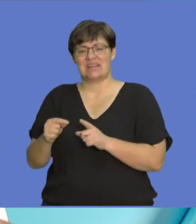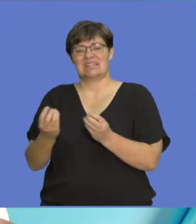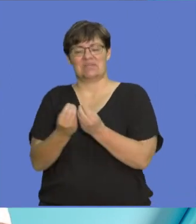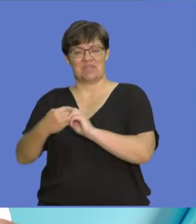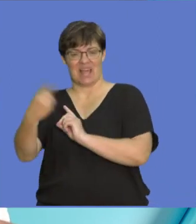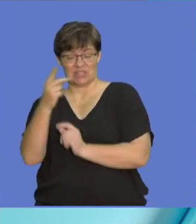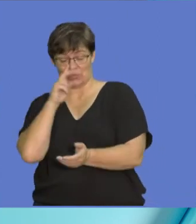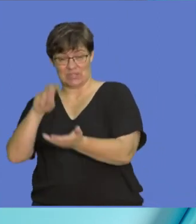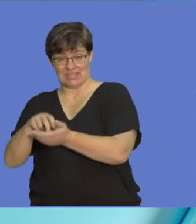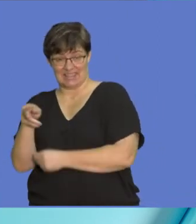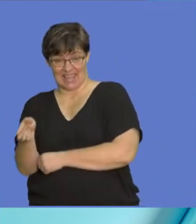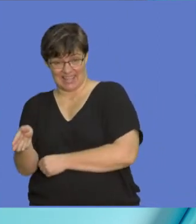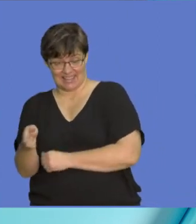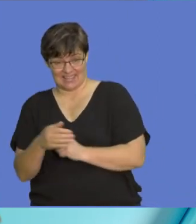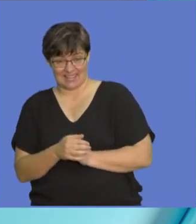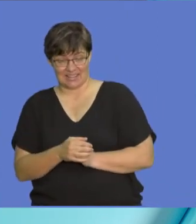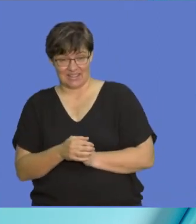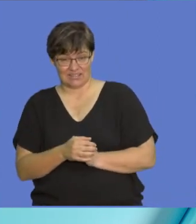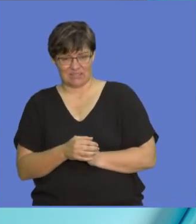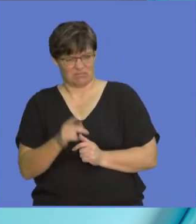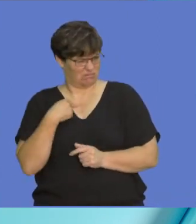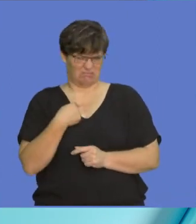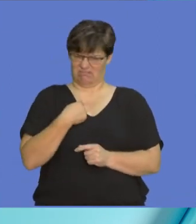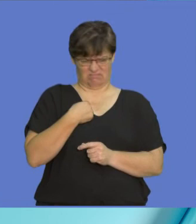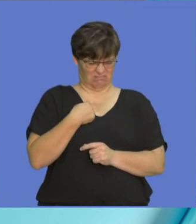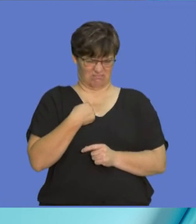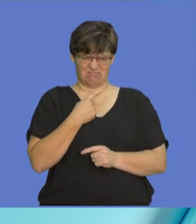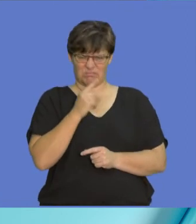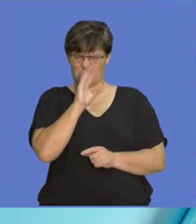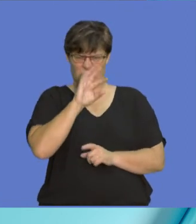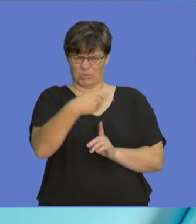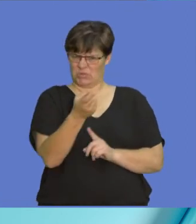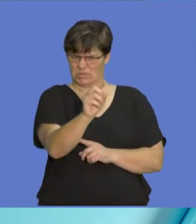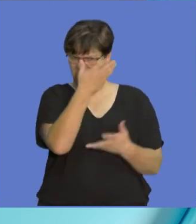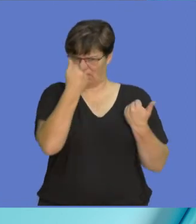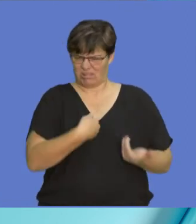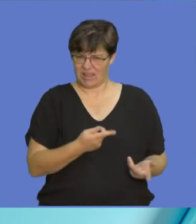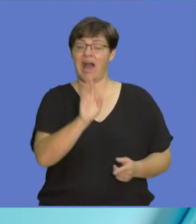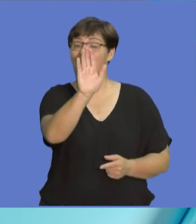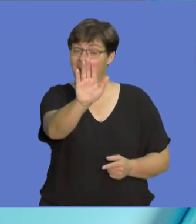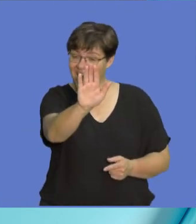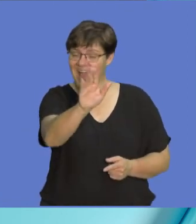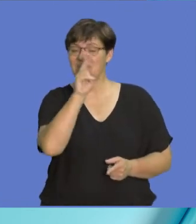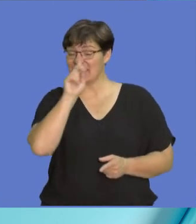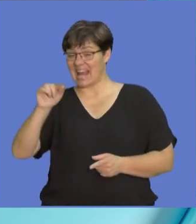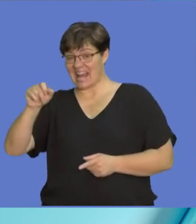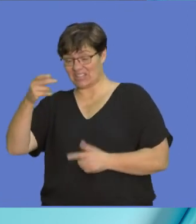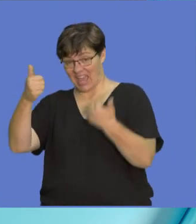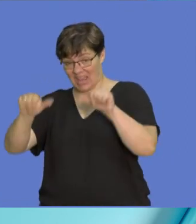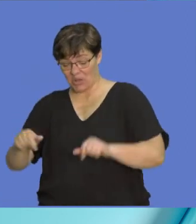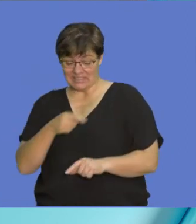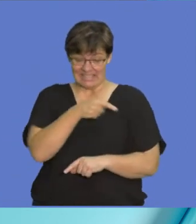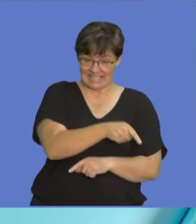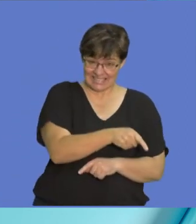require, right? So it may sound like a riddle now, but you will see when we do the actual ledger account, how this figure